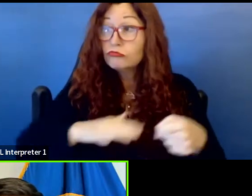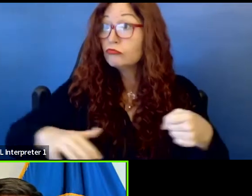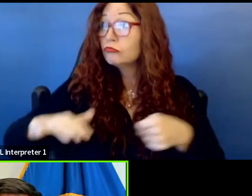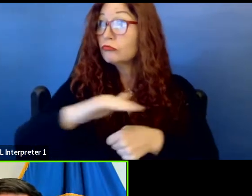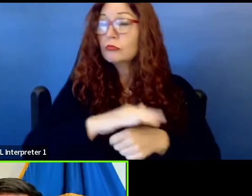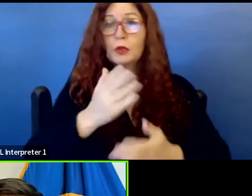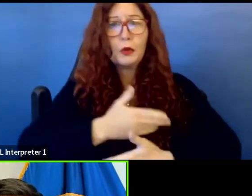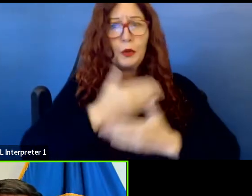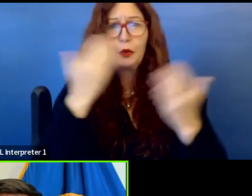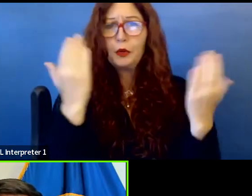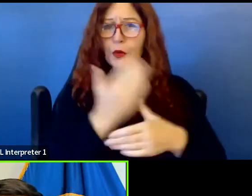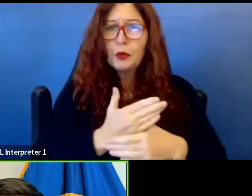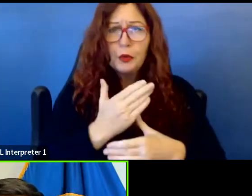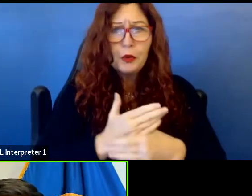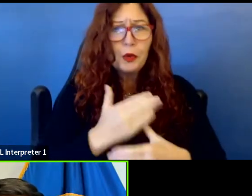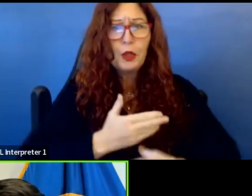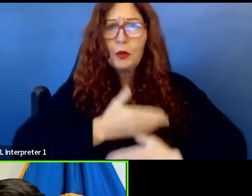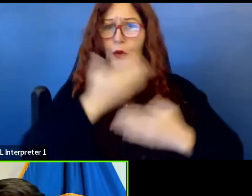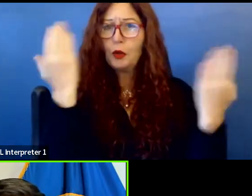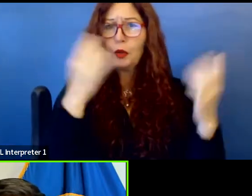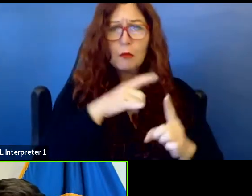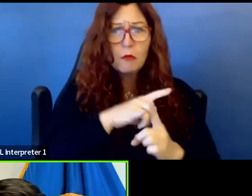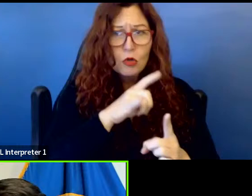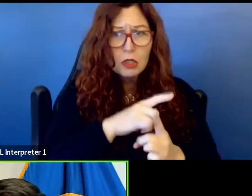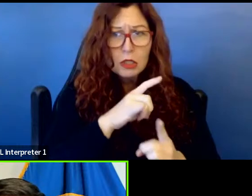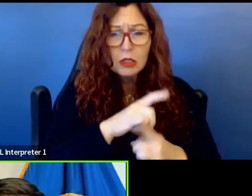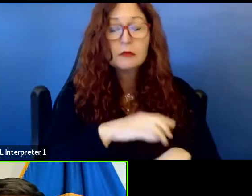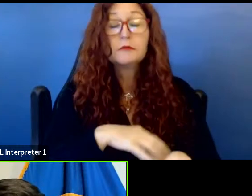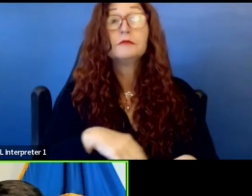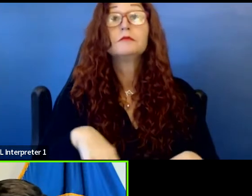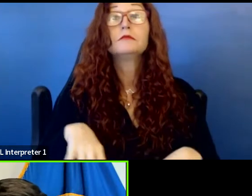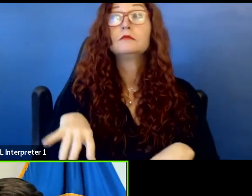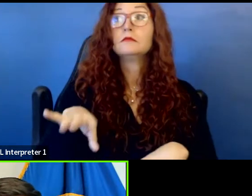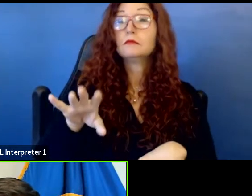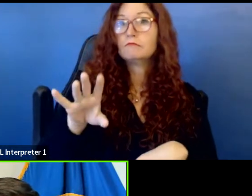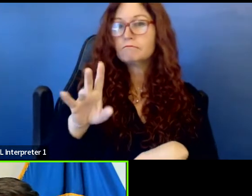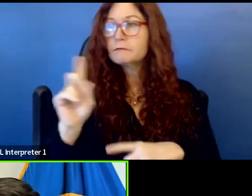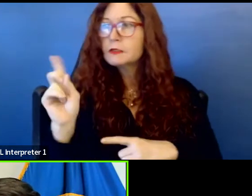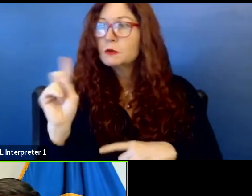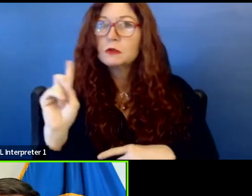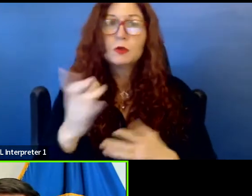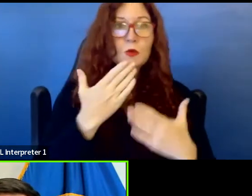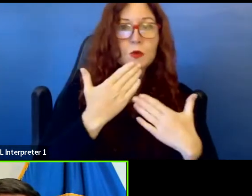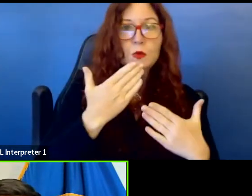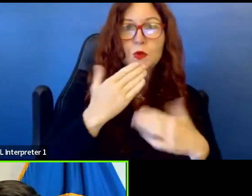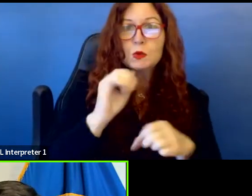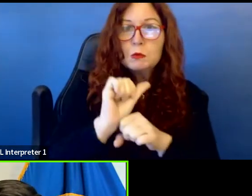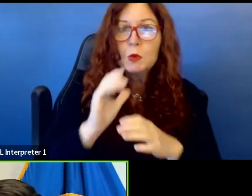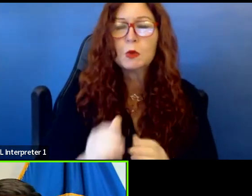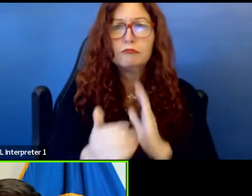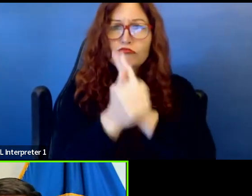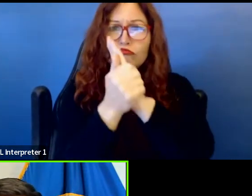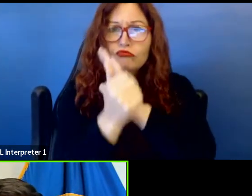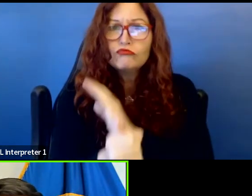bullying retain high performing employees by identifying and removing barriers to advancement and empower every employee to